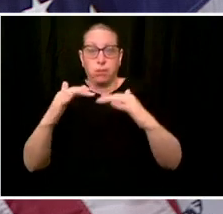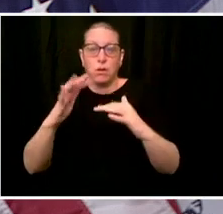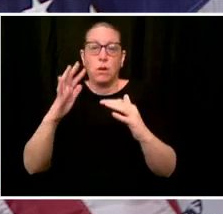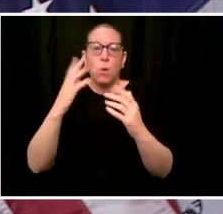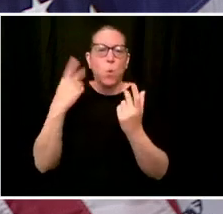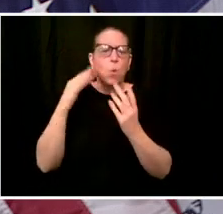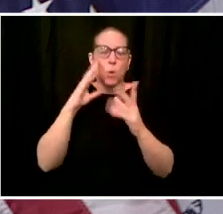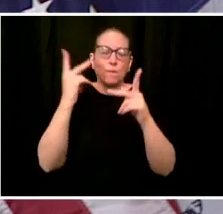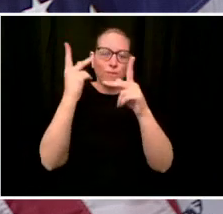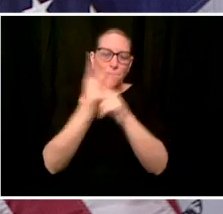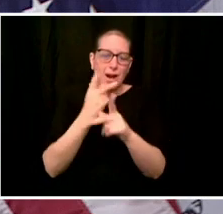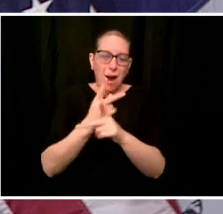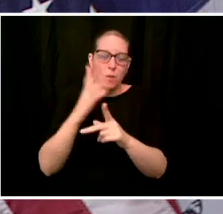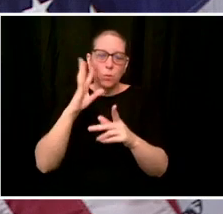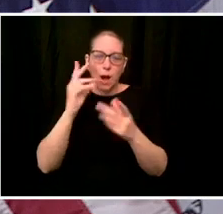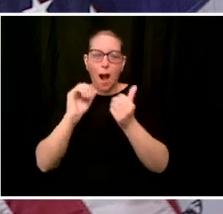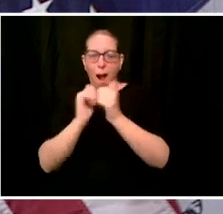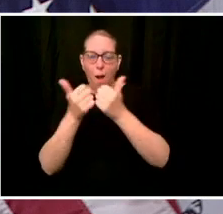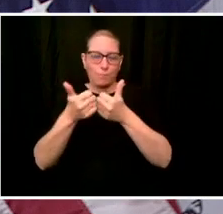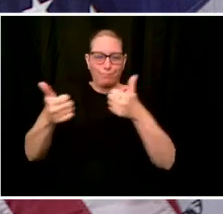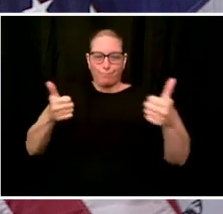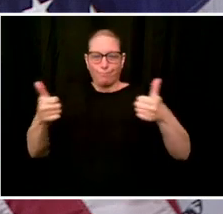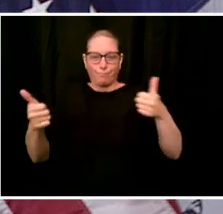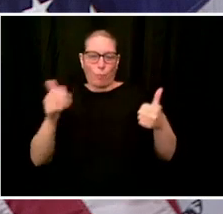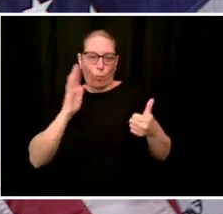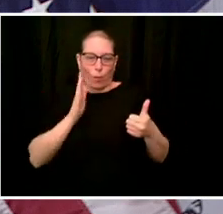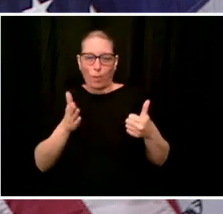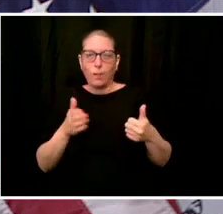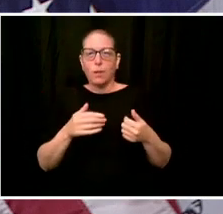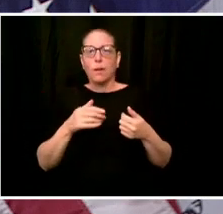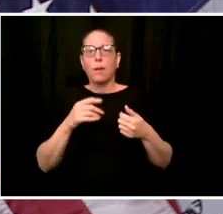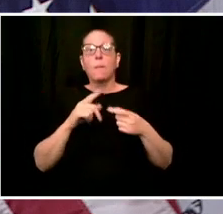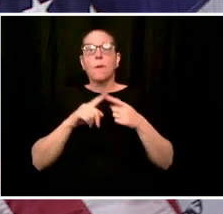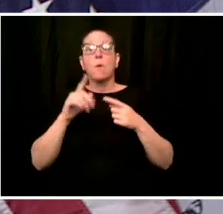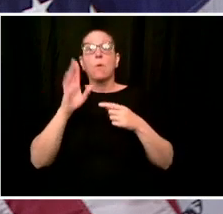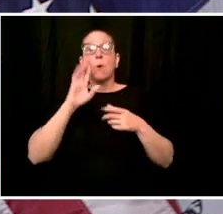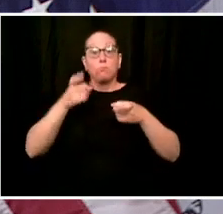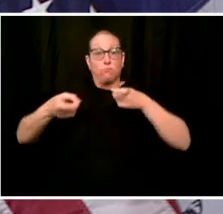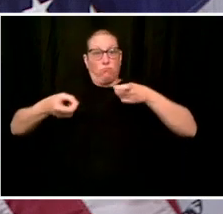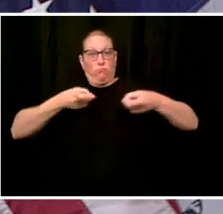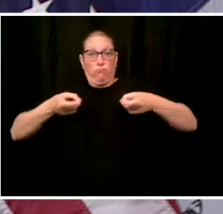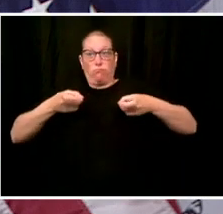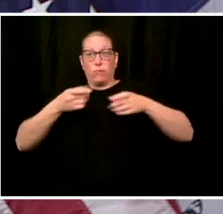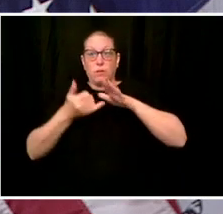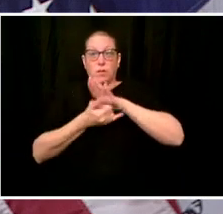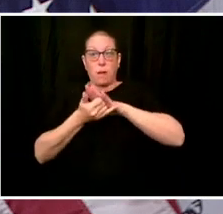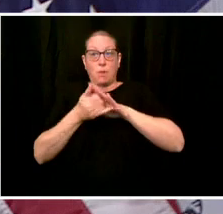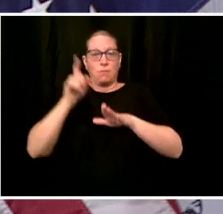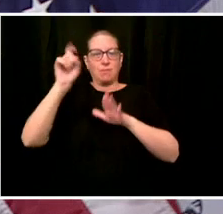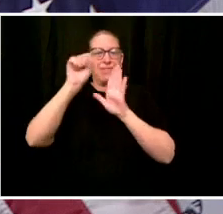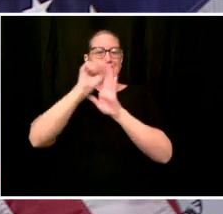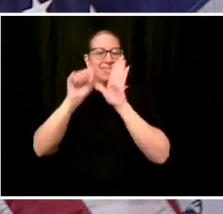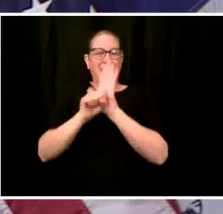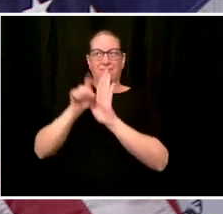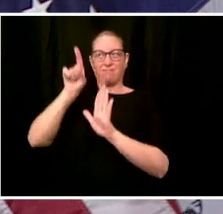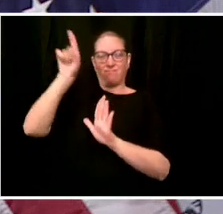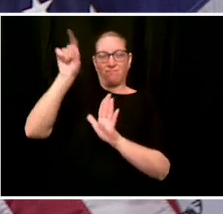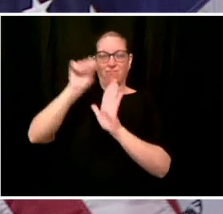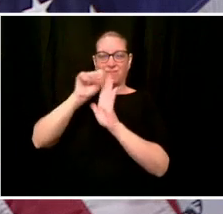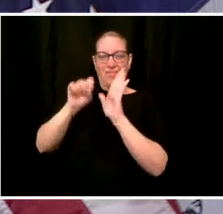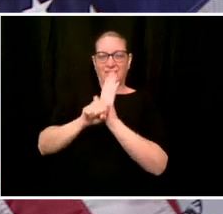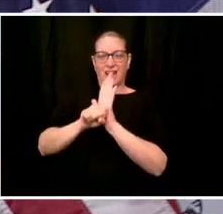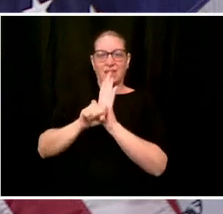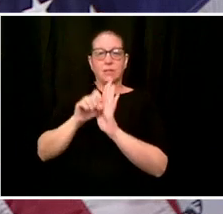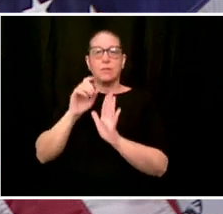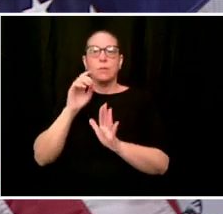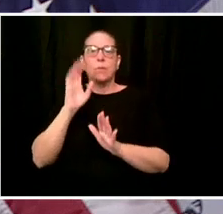subways, it's obviously the state runs the subways and the MTA, but we're all going to work together to figure out what will work. And that's